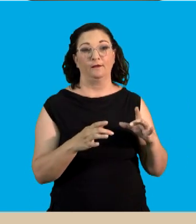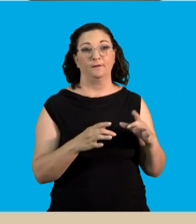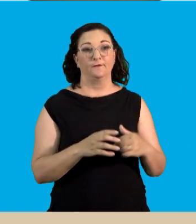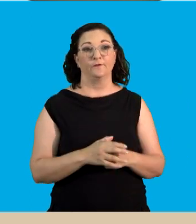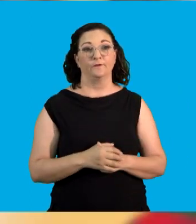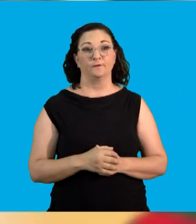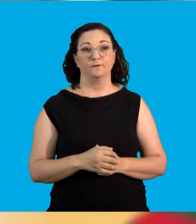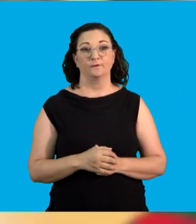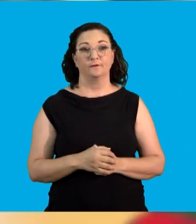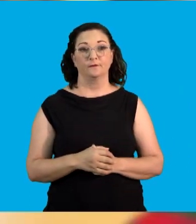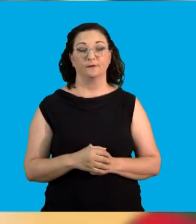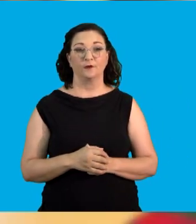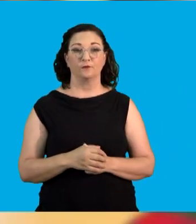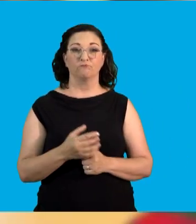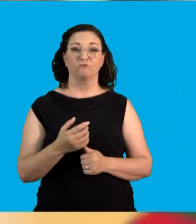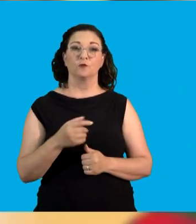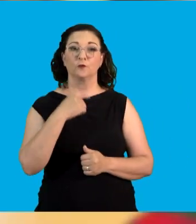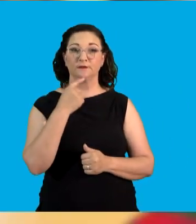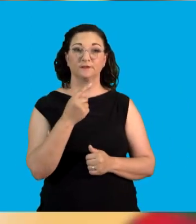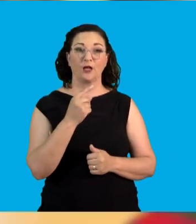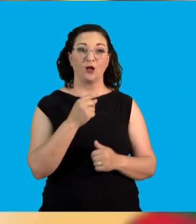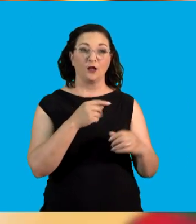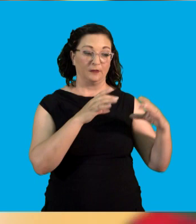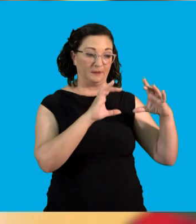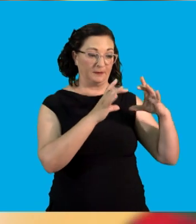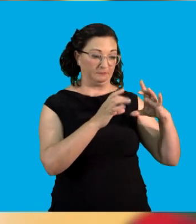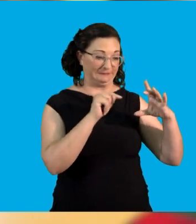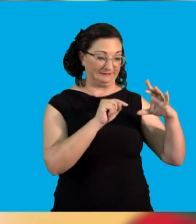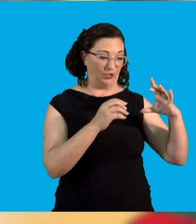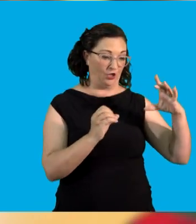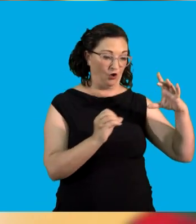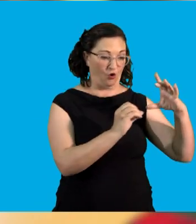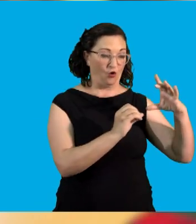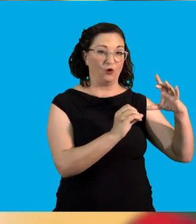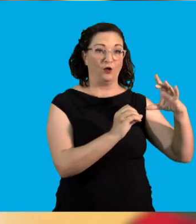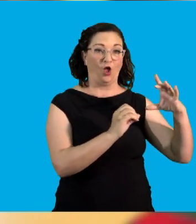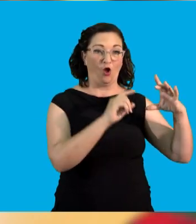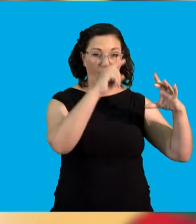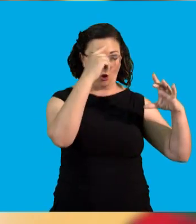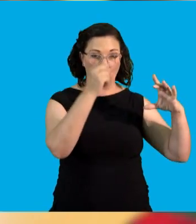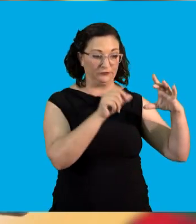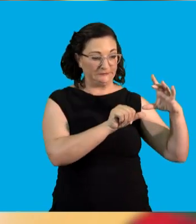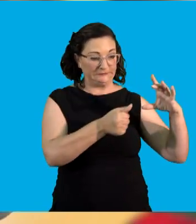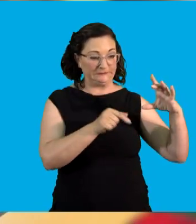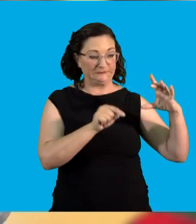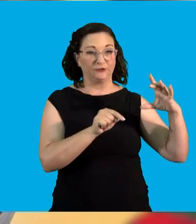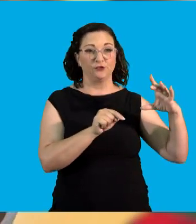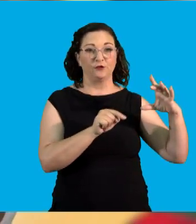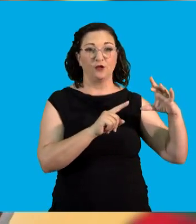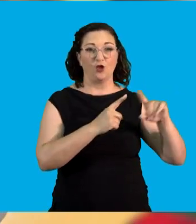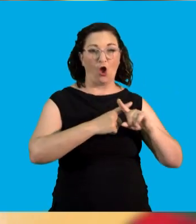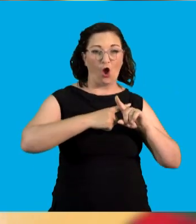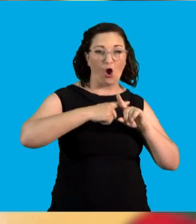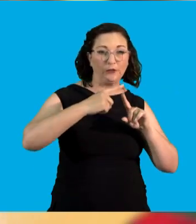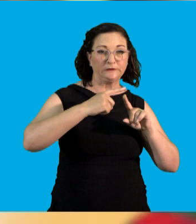you are assuming, we are assuming that Mercury is the hottest planet because Mercury is the first planet from the